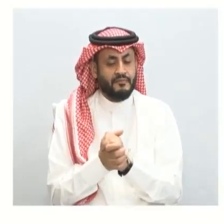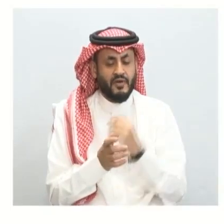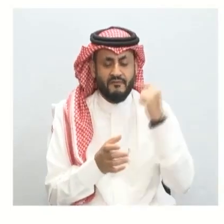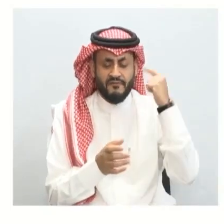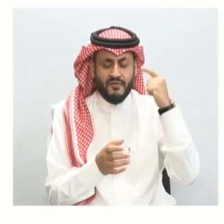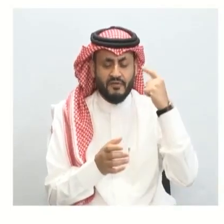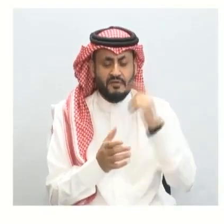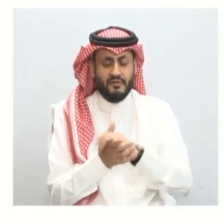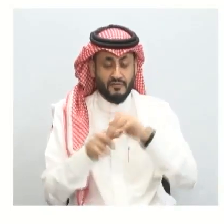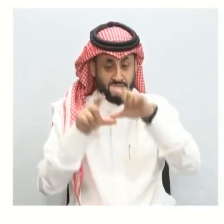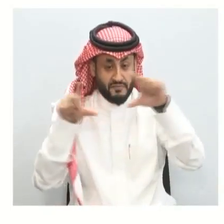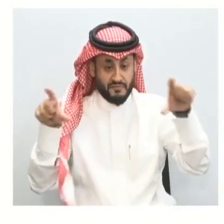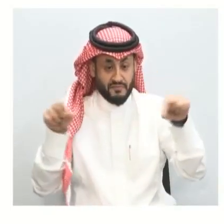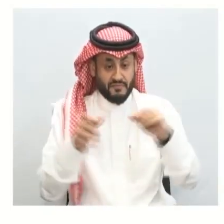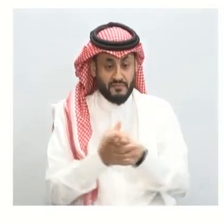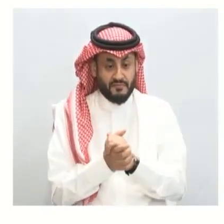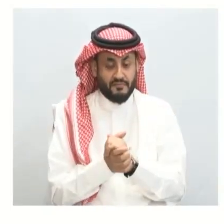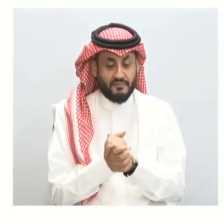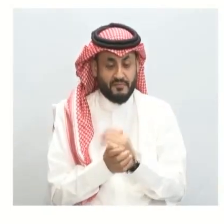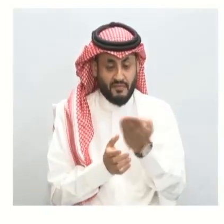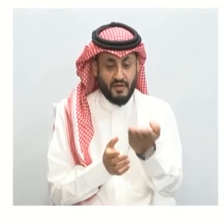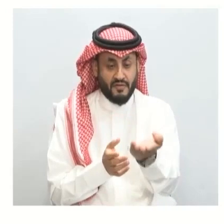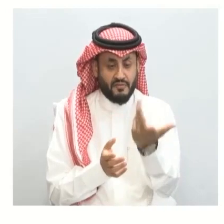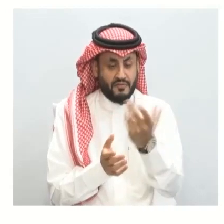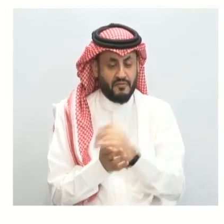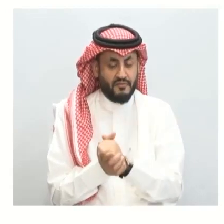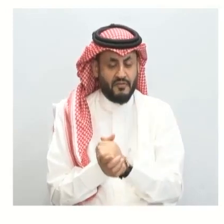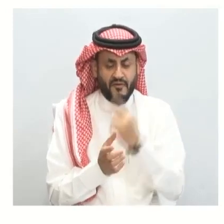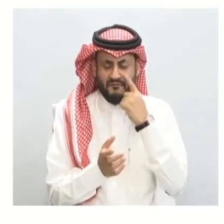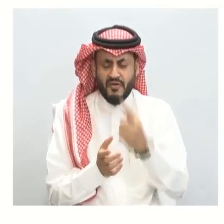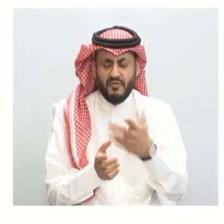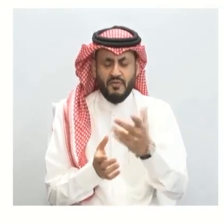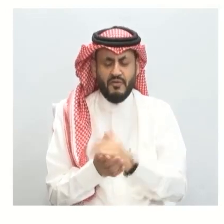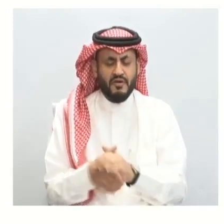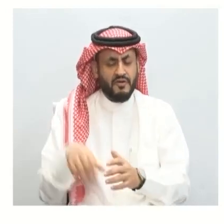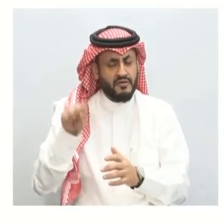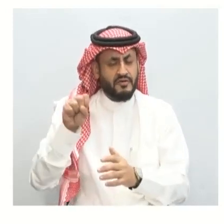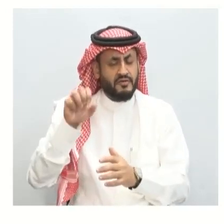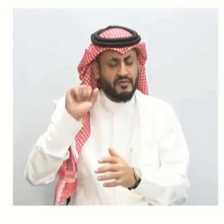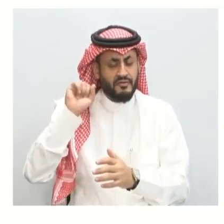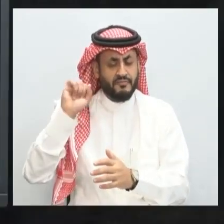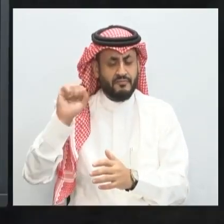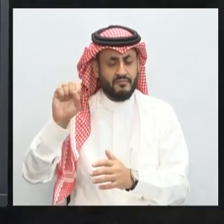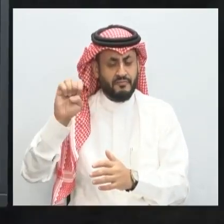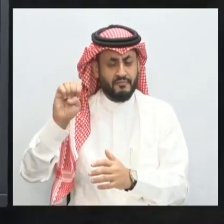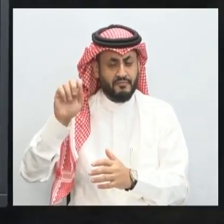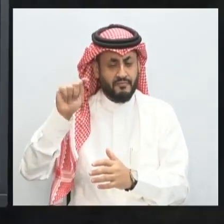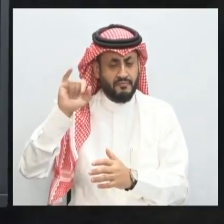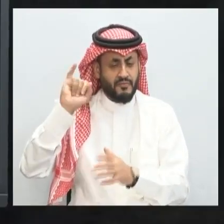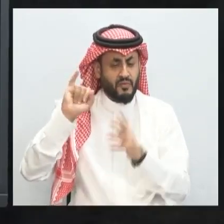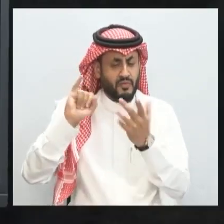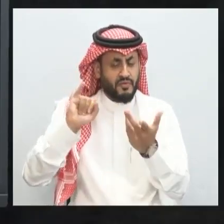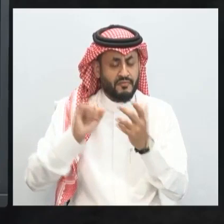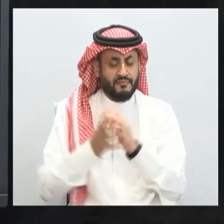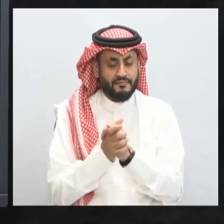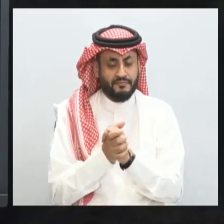from the topic that we are going to talk about. You are going to look for the abbreviation and you are going to read and discover what